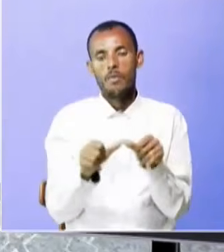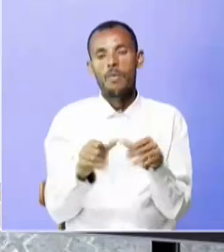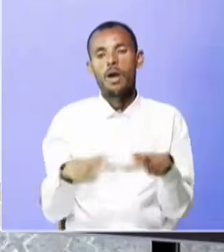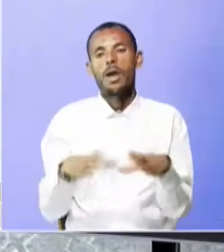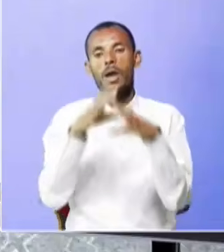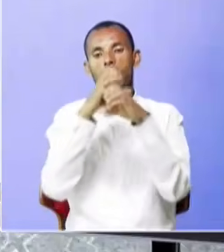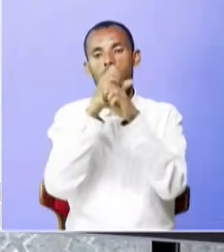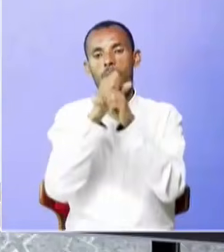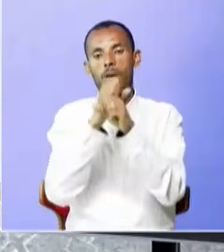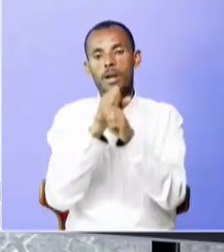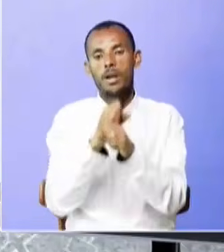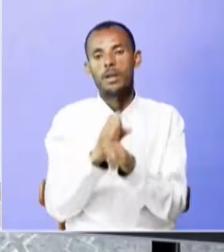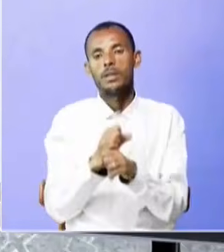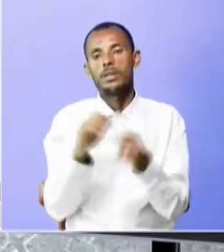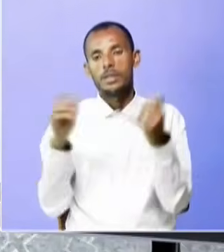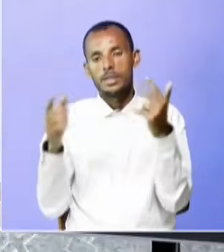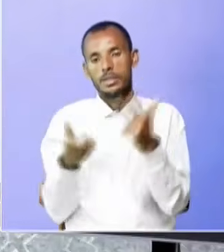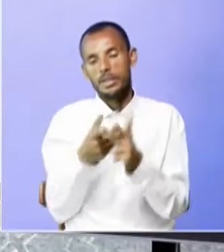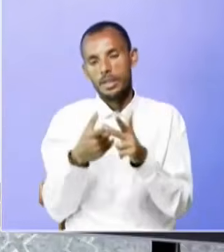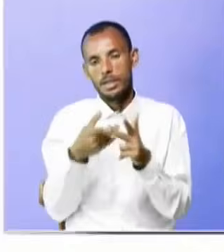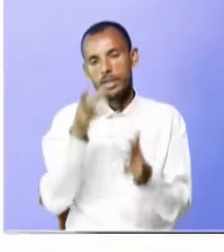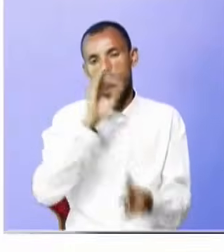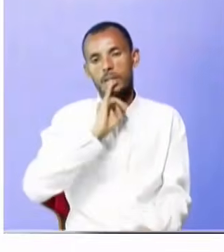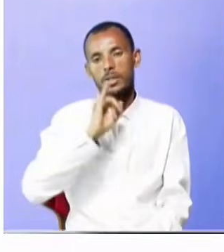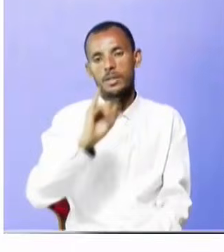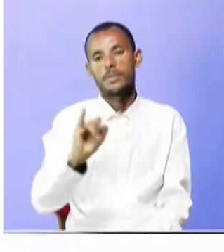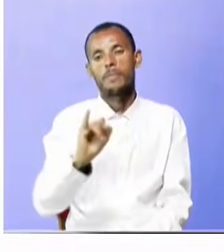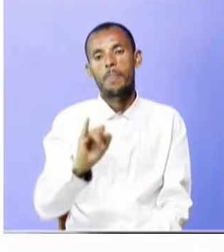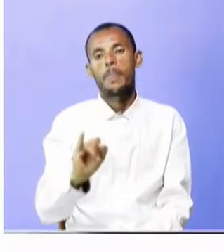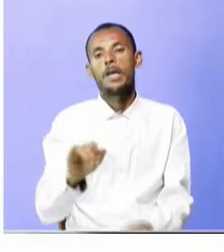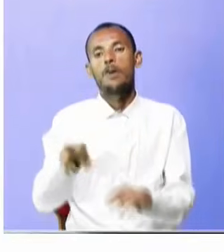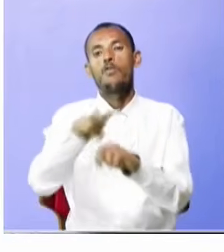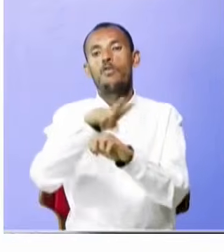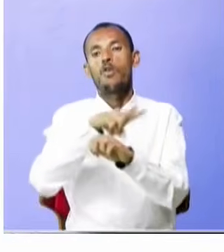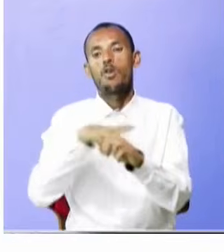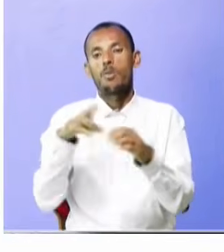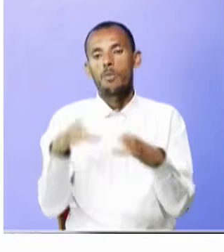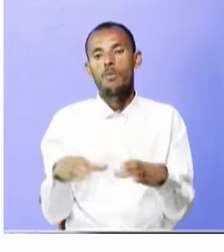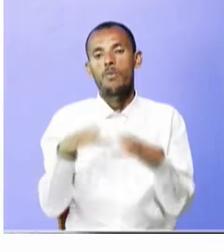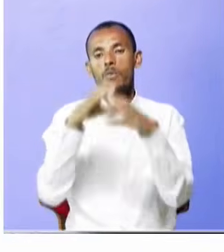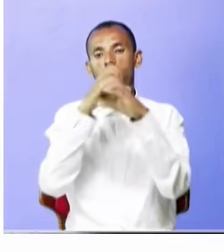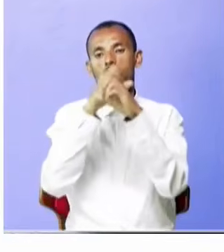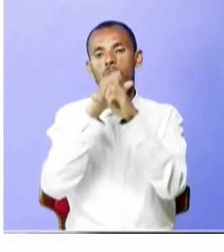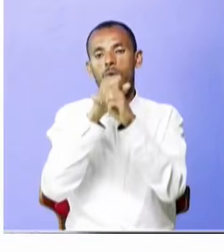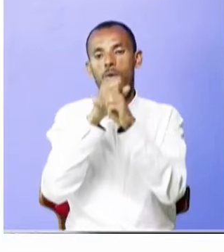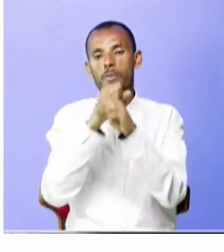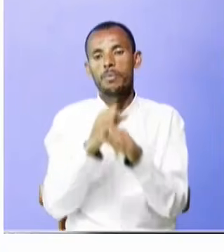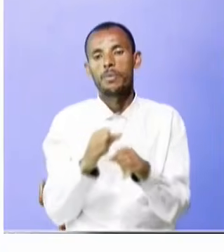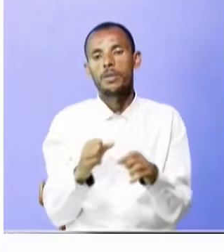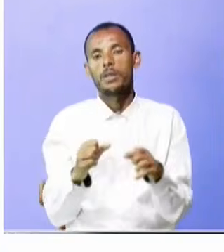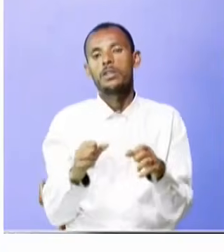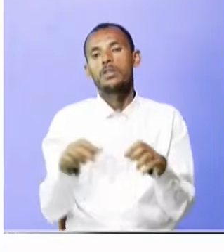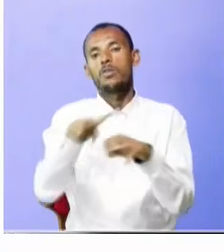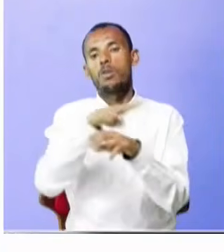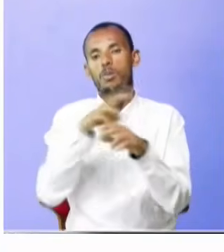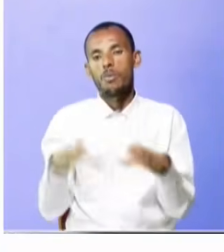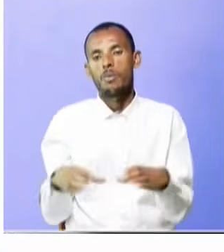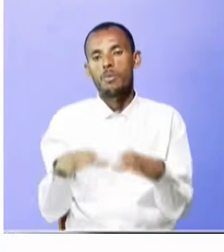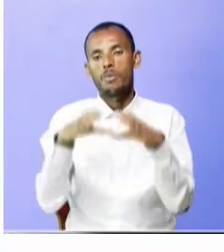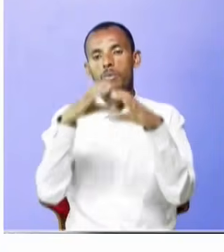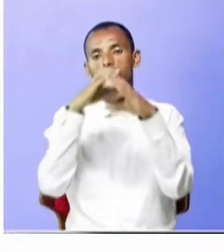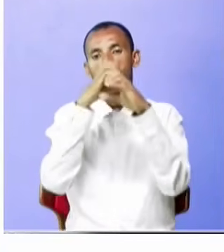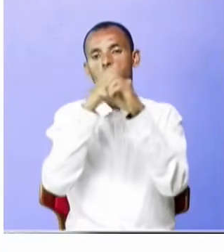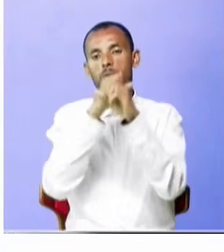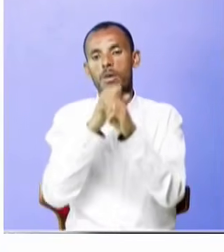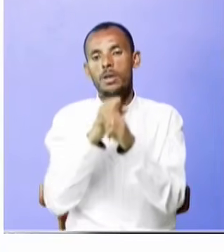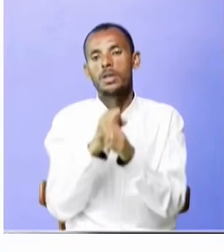cone. The third one is the volume of a cone. The volume of a cone is given